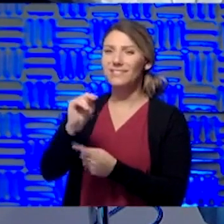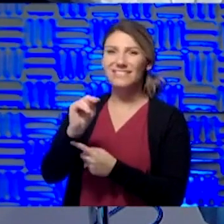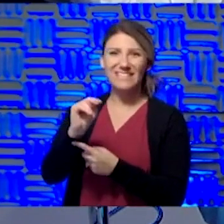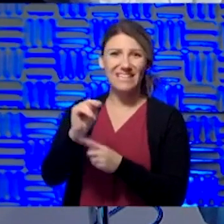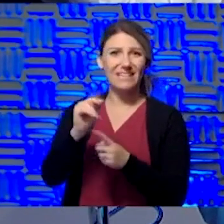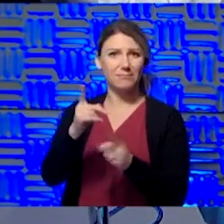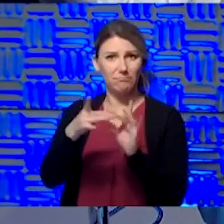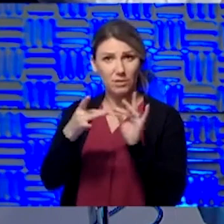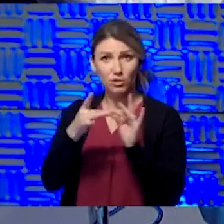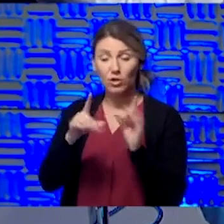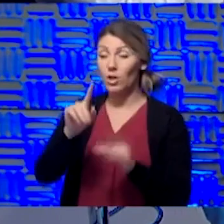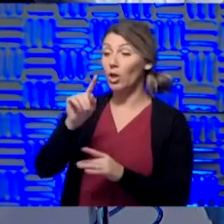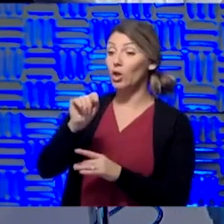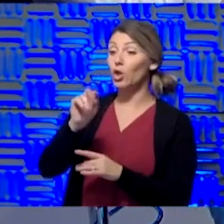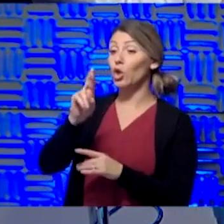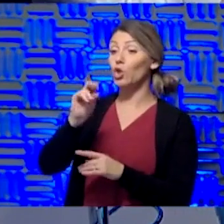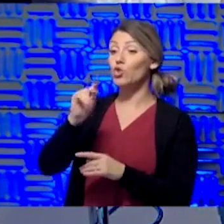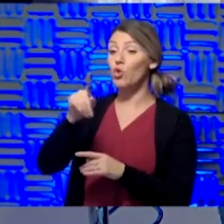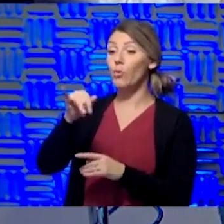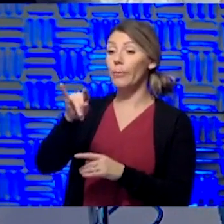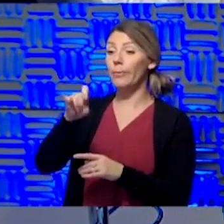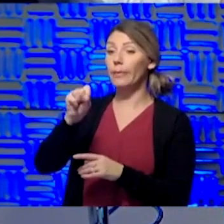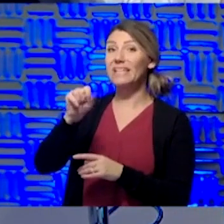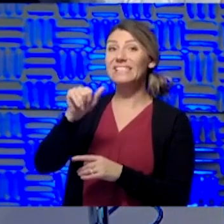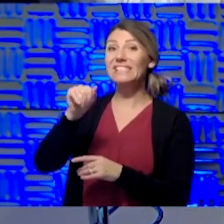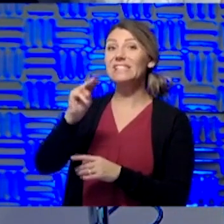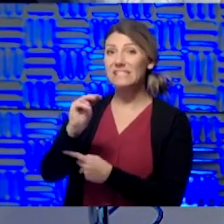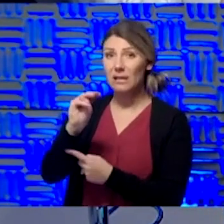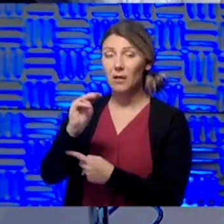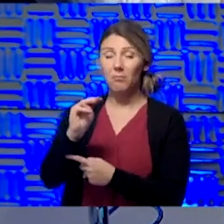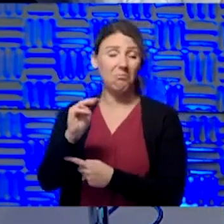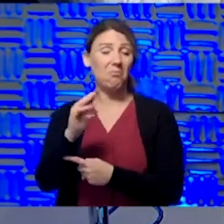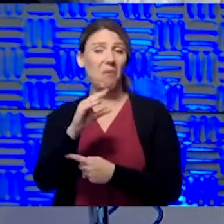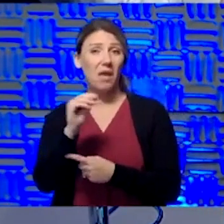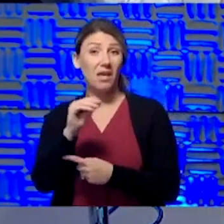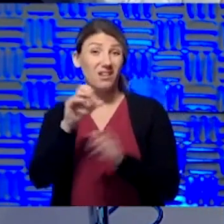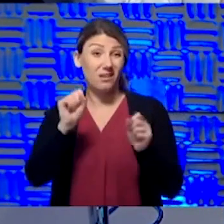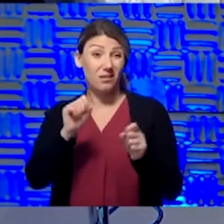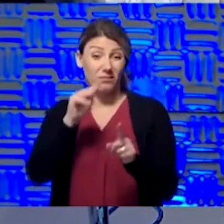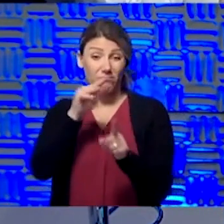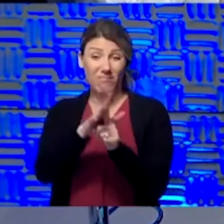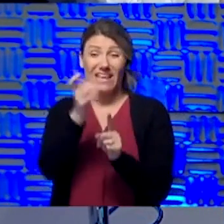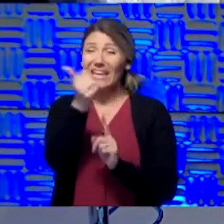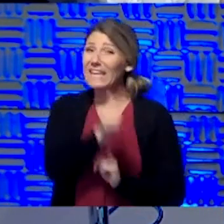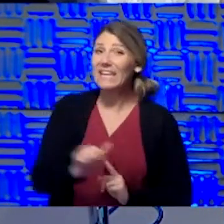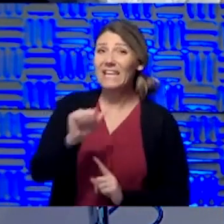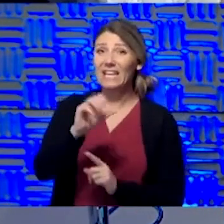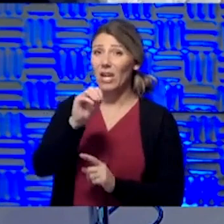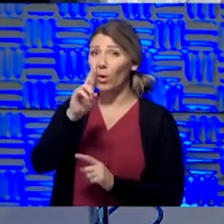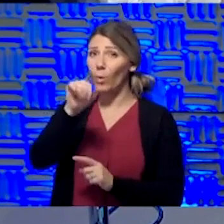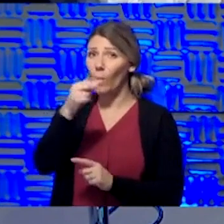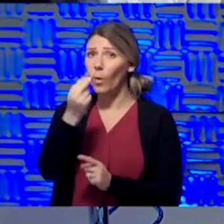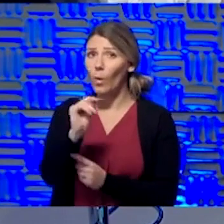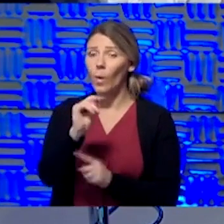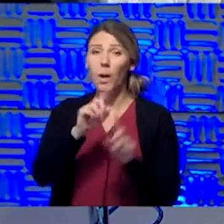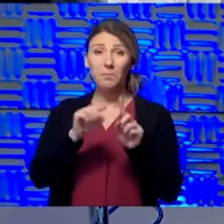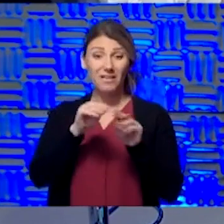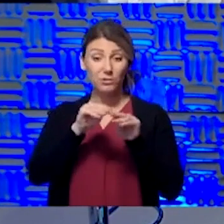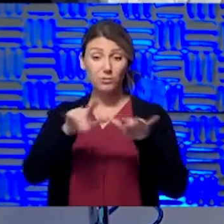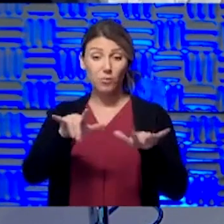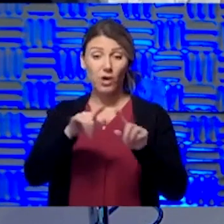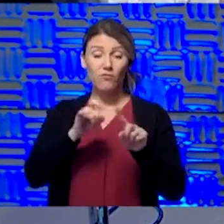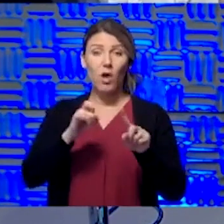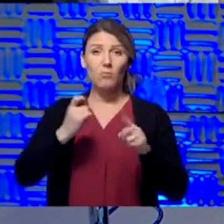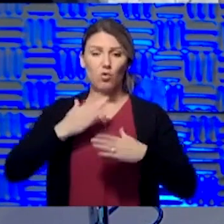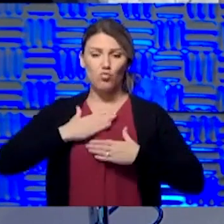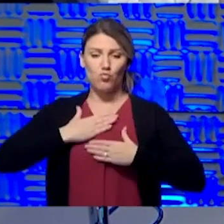Dr. Dendy, and one of the things about that is it can affect any organ. And so, but we know that it's spread most easily by